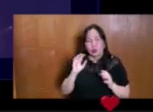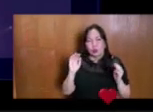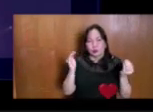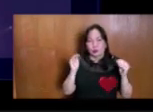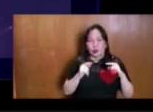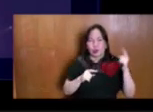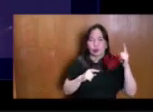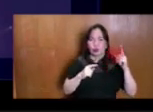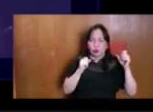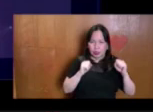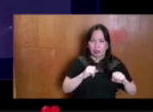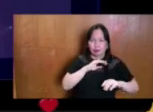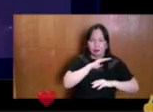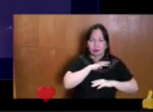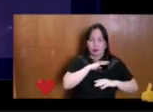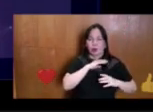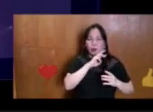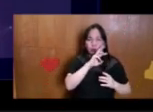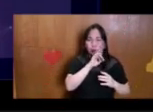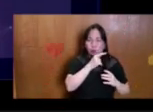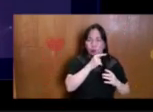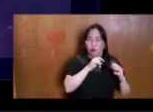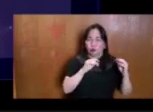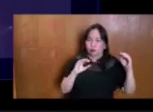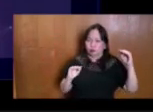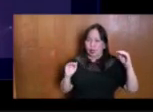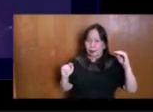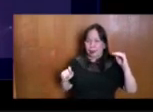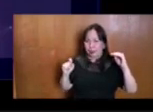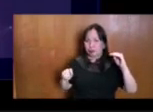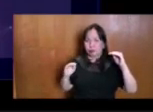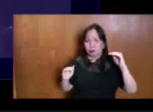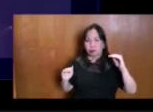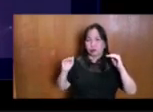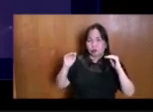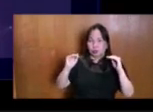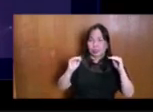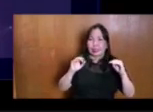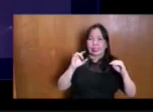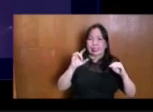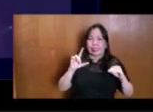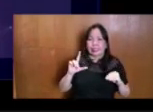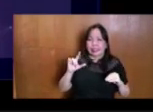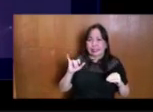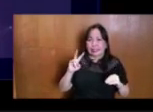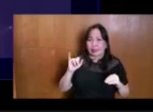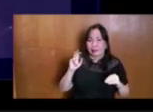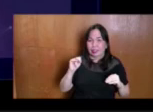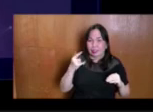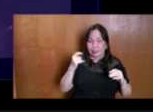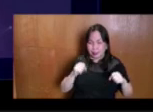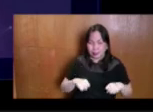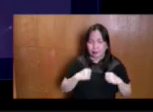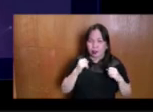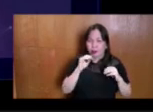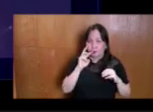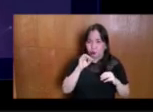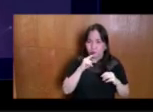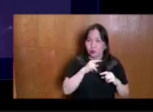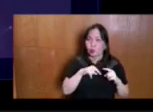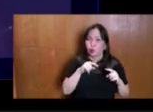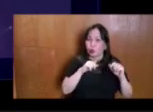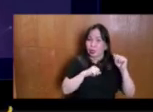between the two. We have to get to livable wage or living wage anyway, because AI